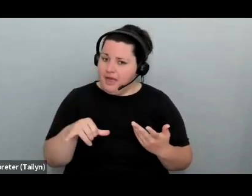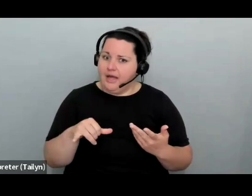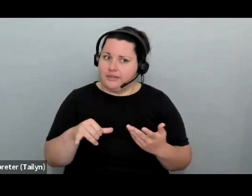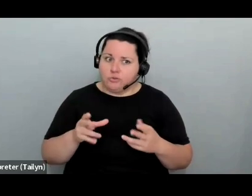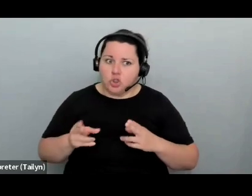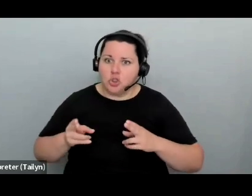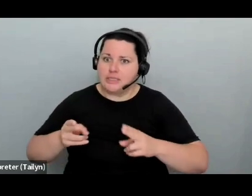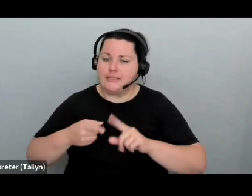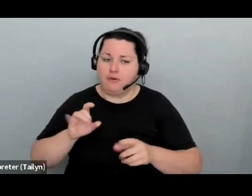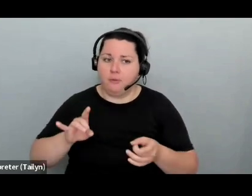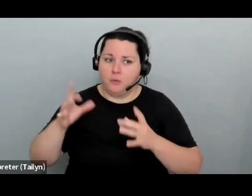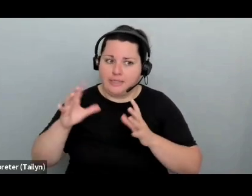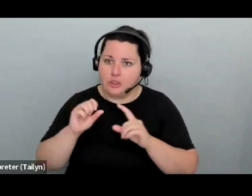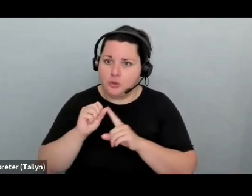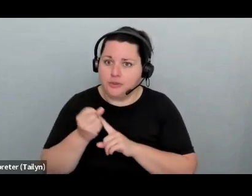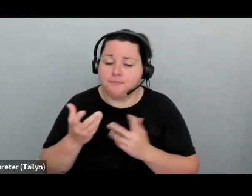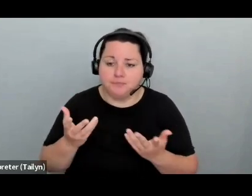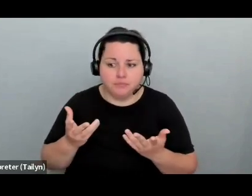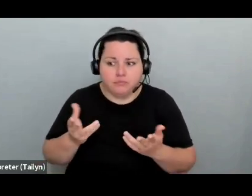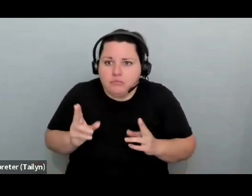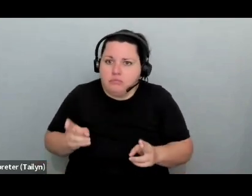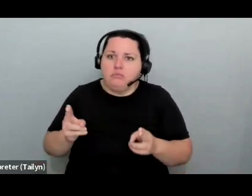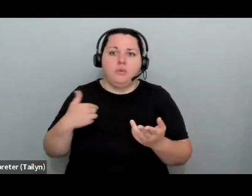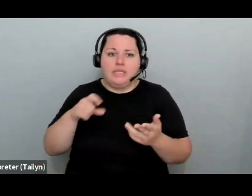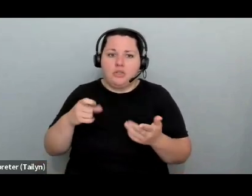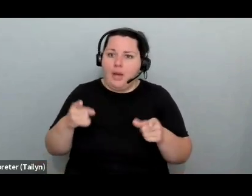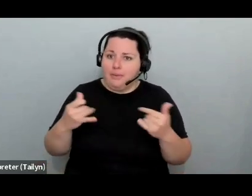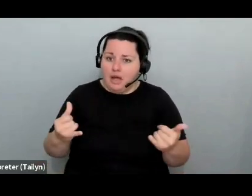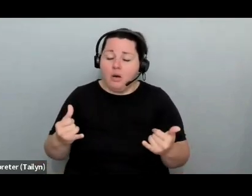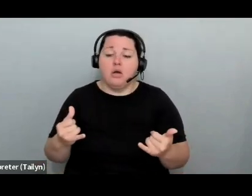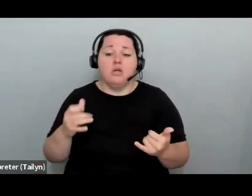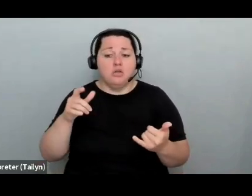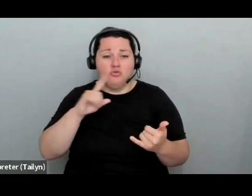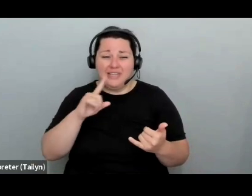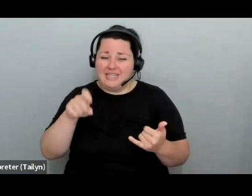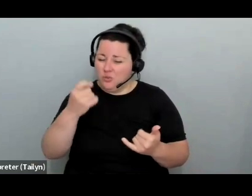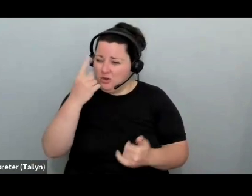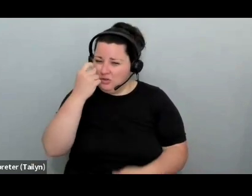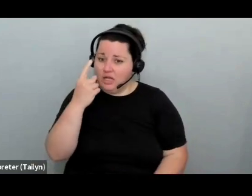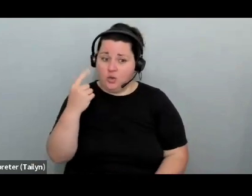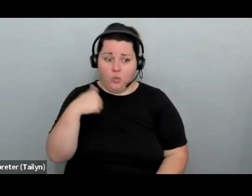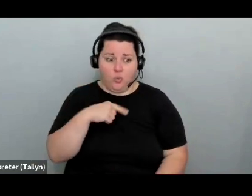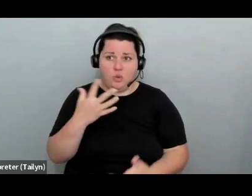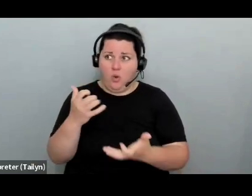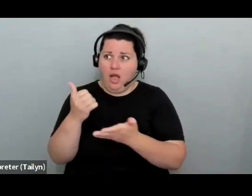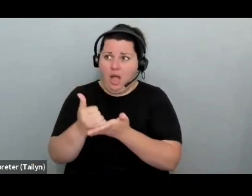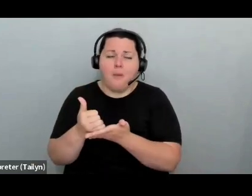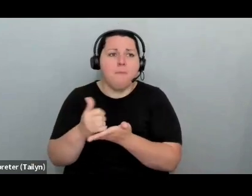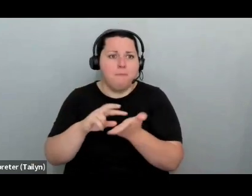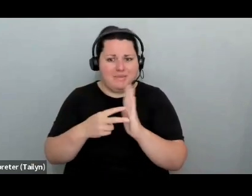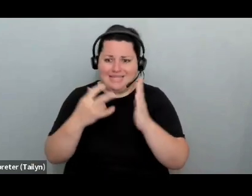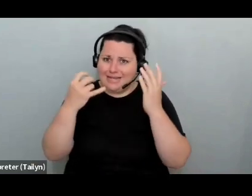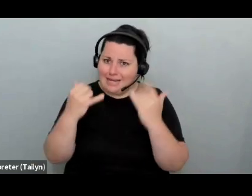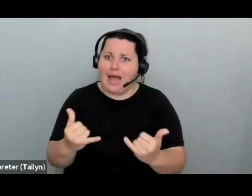crisis situations, I think it's important to understand that when in fact we want help, we need help now.